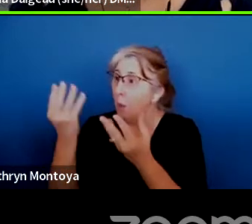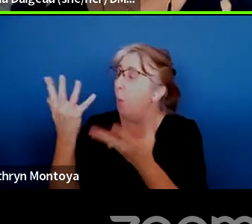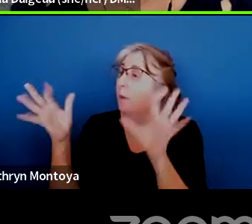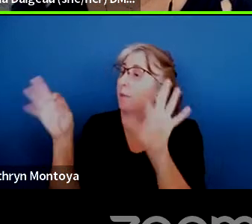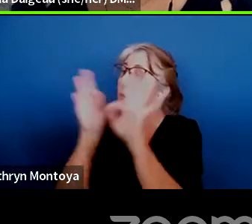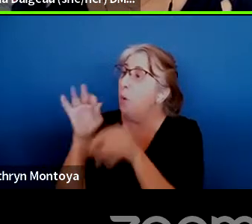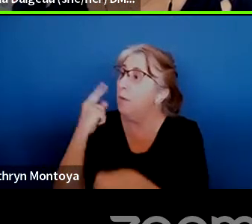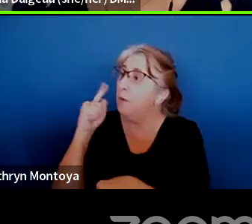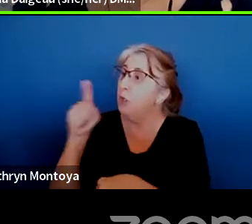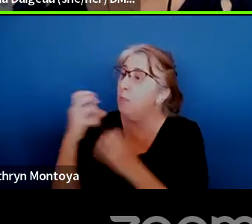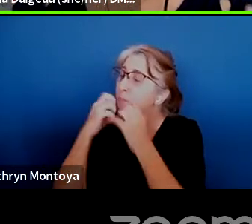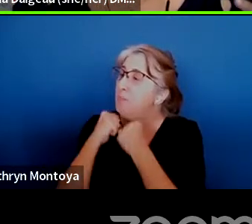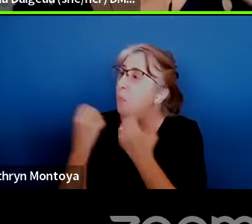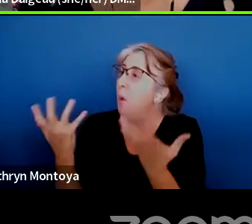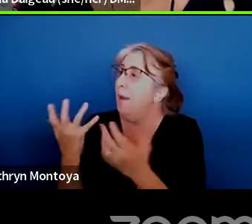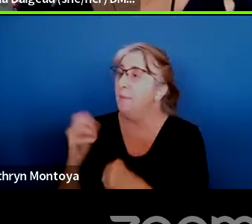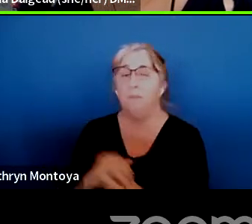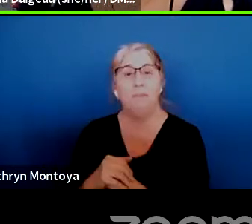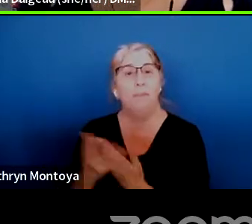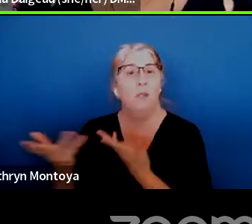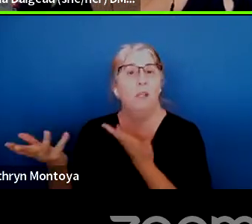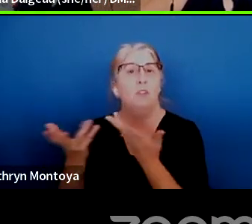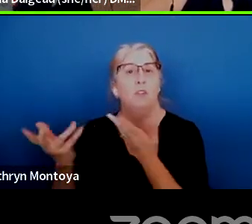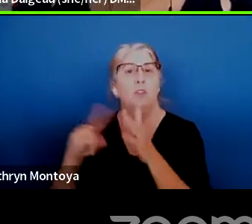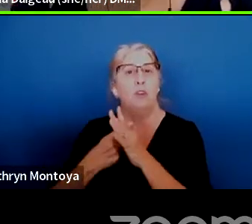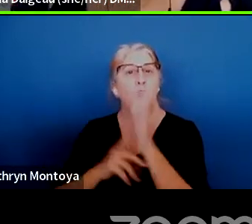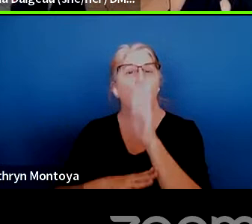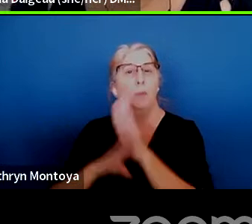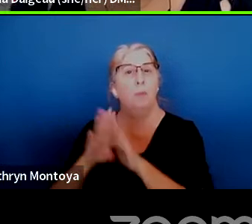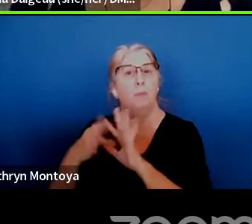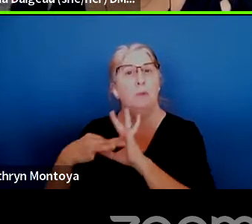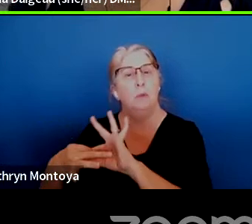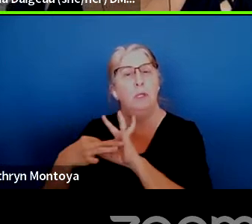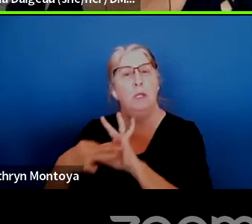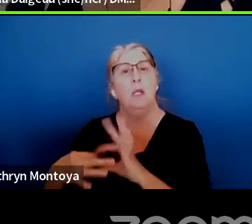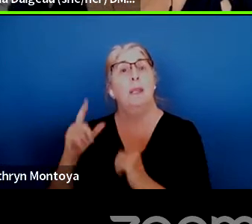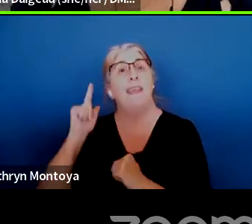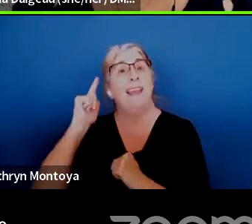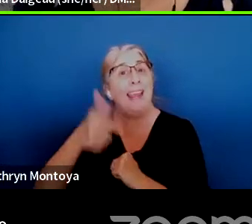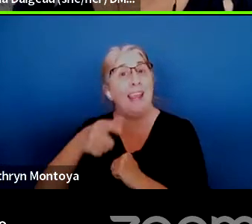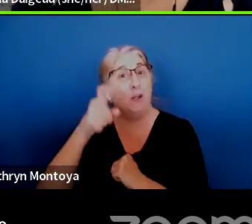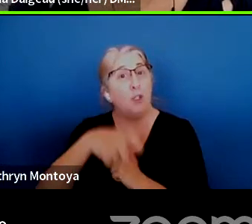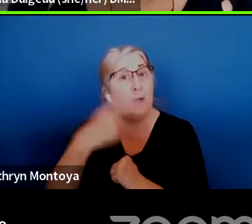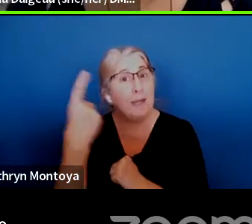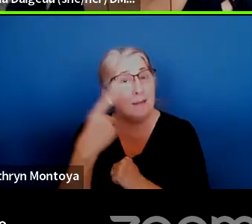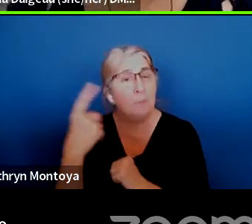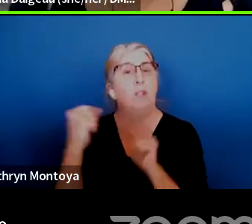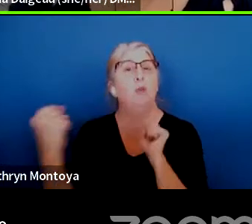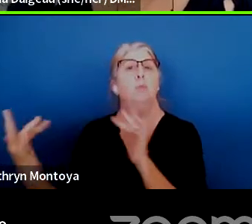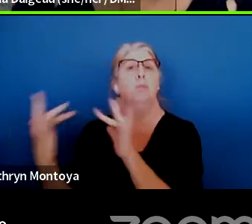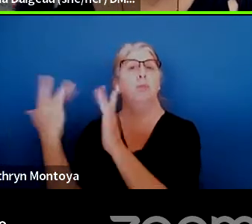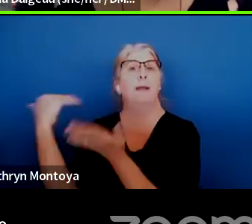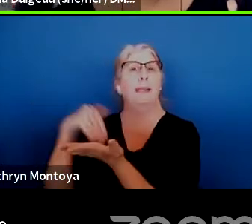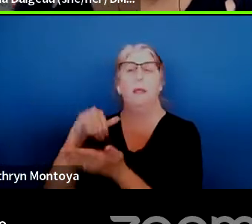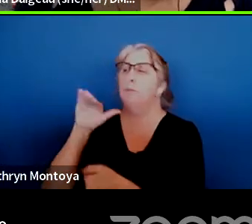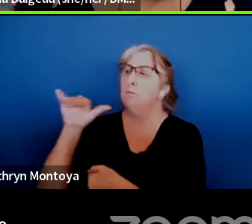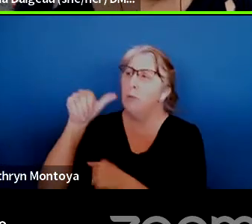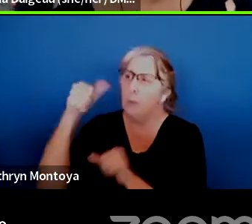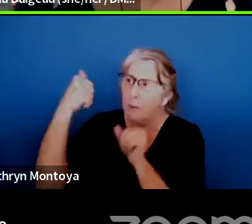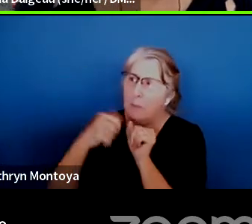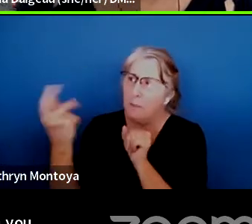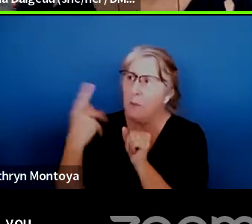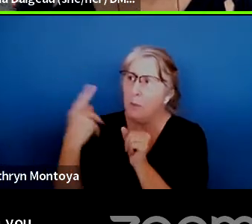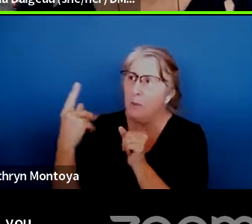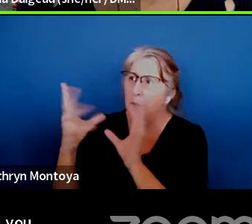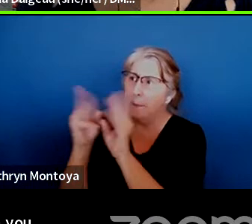you as an elected official? To start the relationship. And then when you need something, then you can reach out again and say, hey, remember when we had this